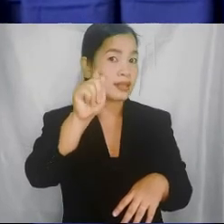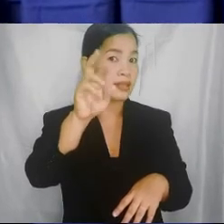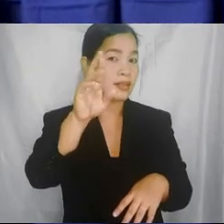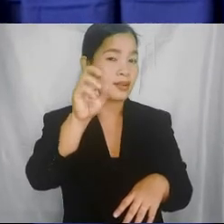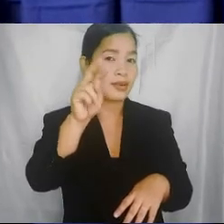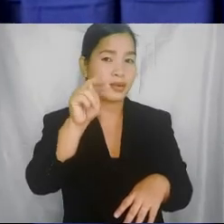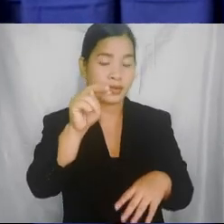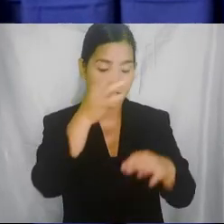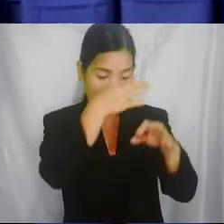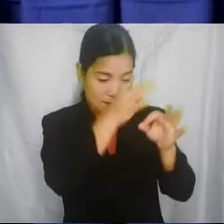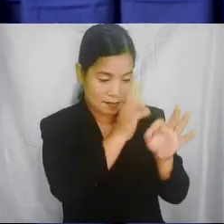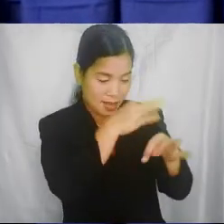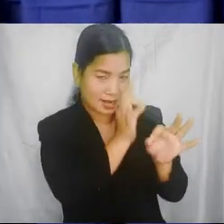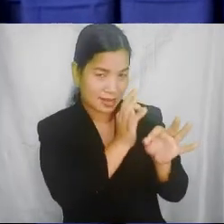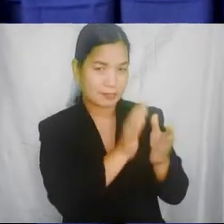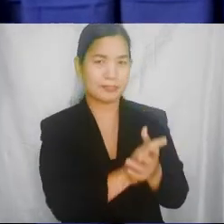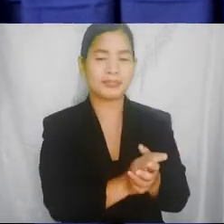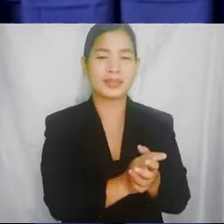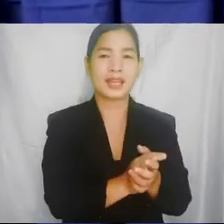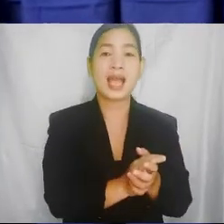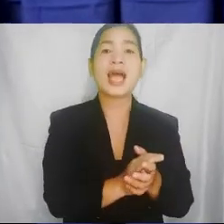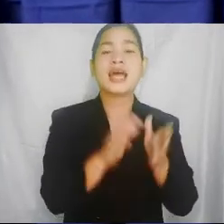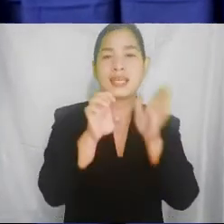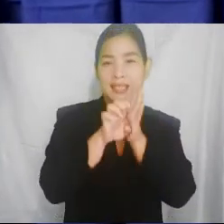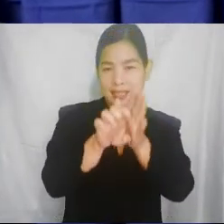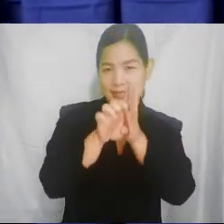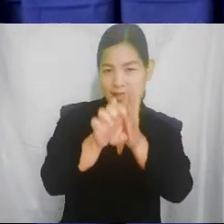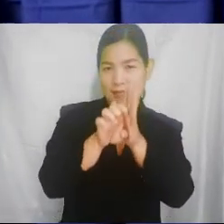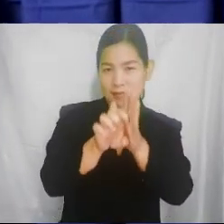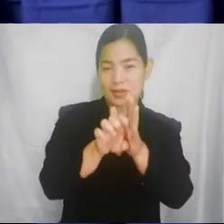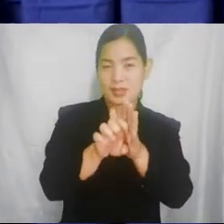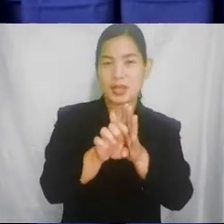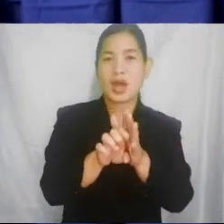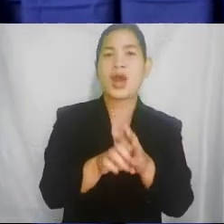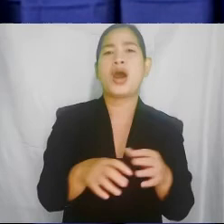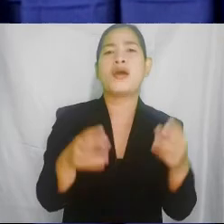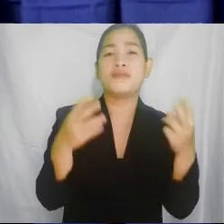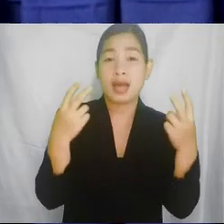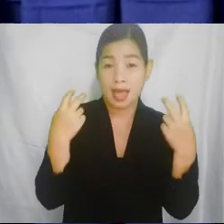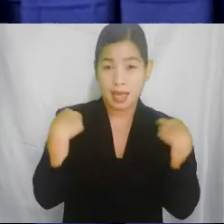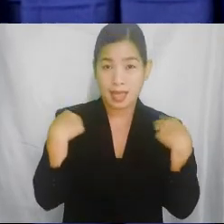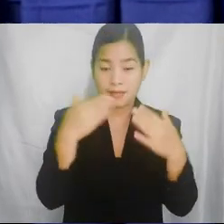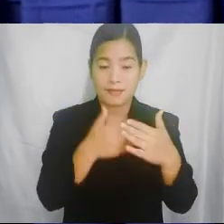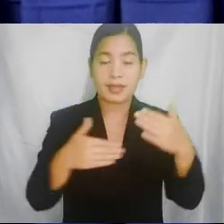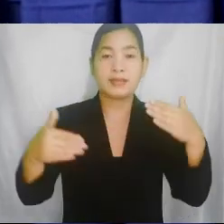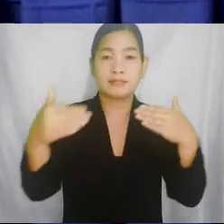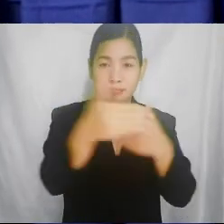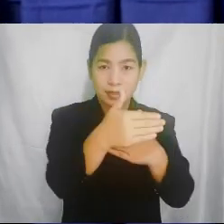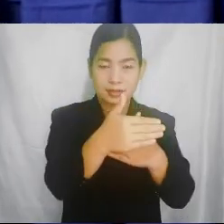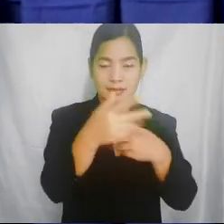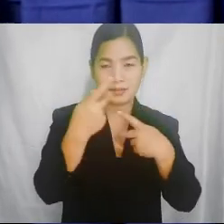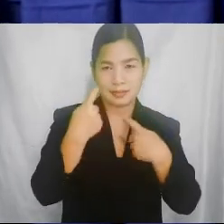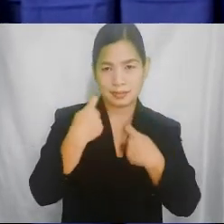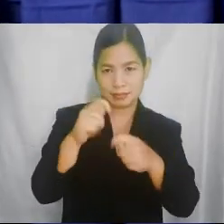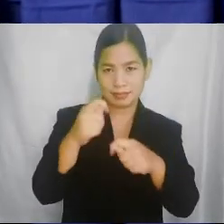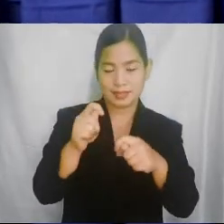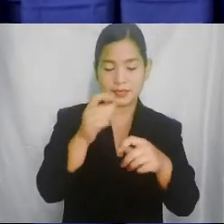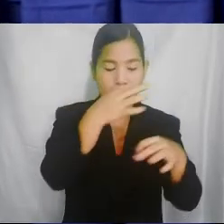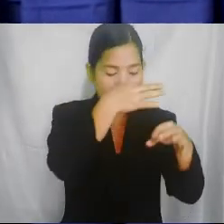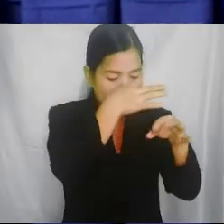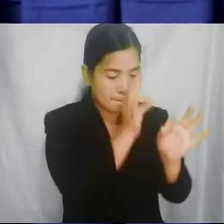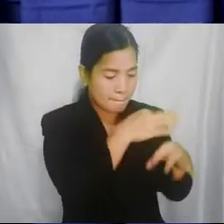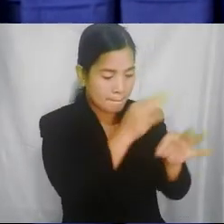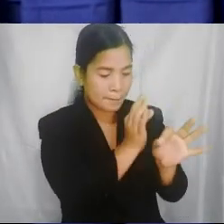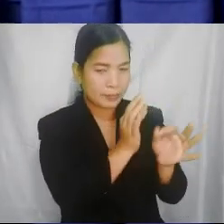Electron microscopes are examples of complex and advanced types of microscopes. The